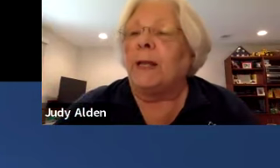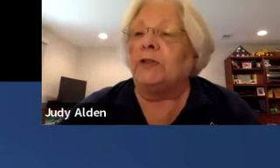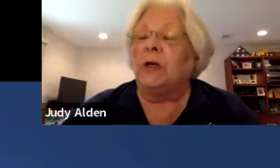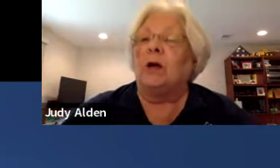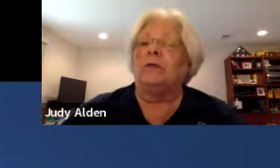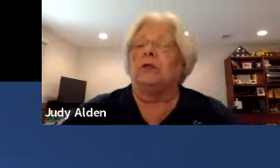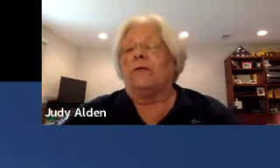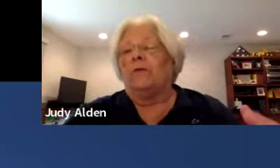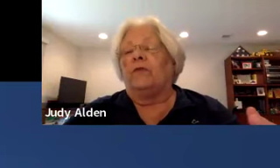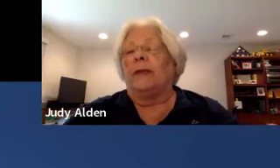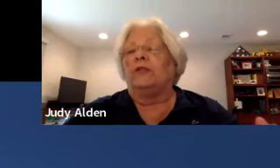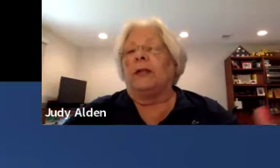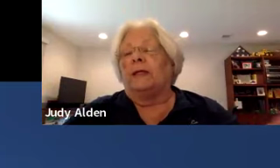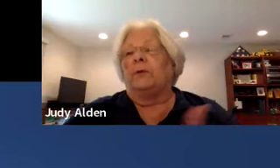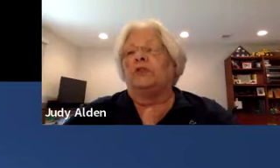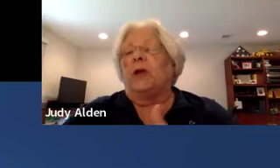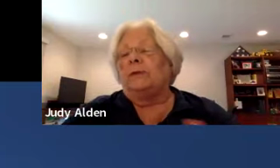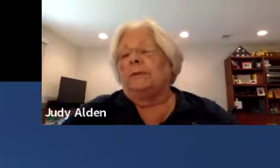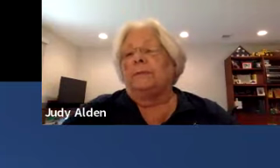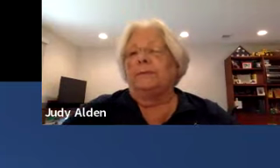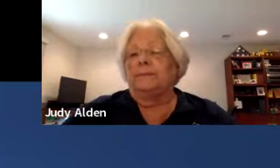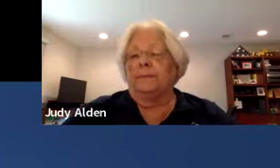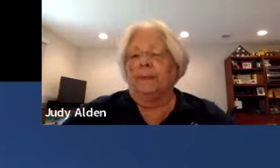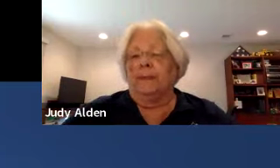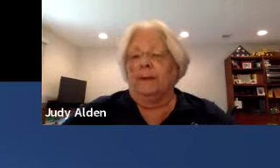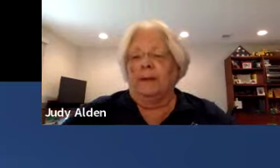the best place to go to look for information that I can push out?